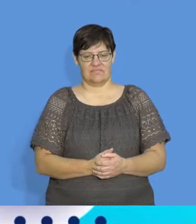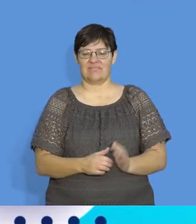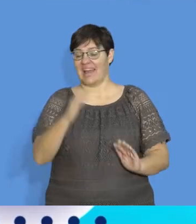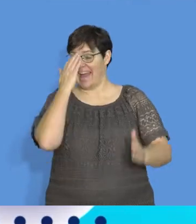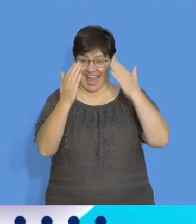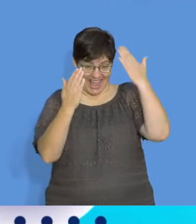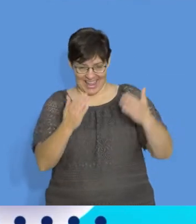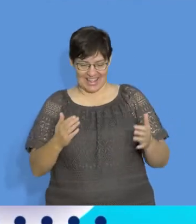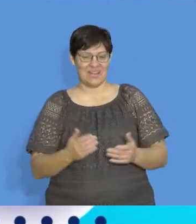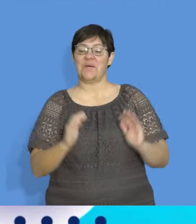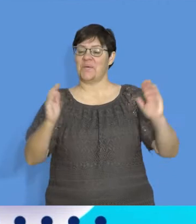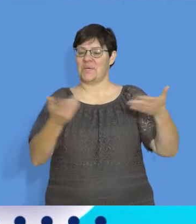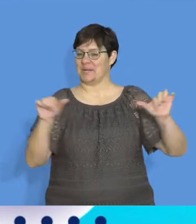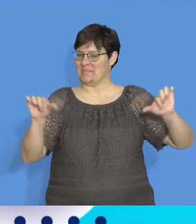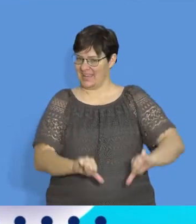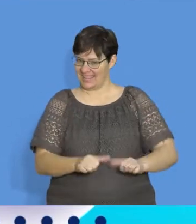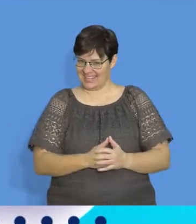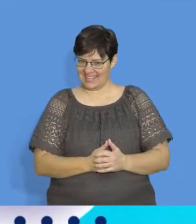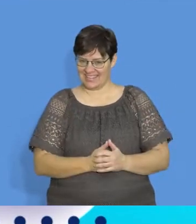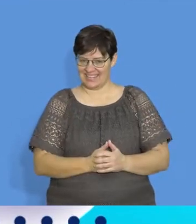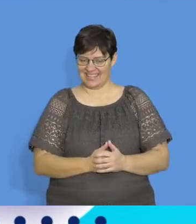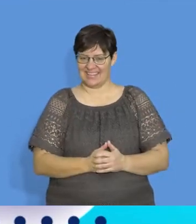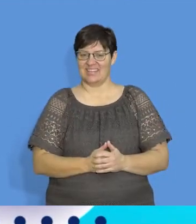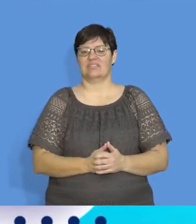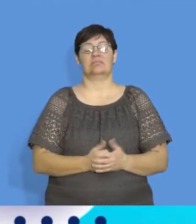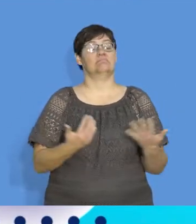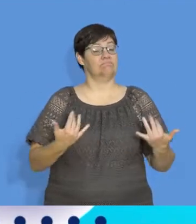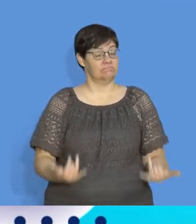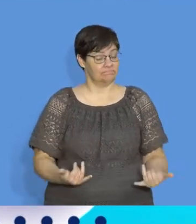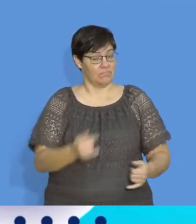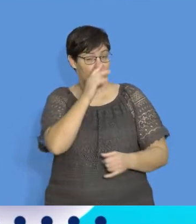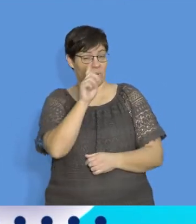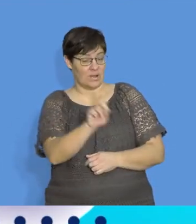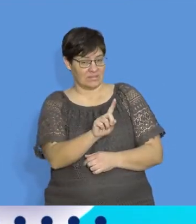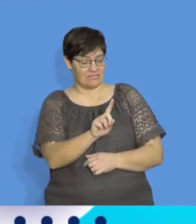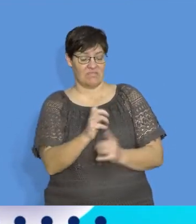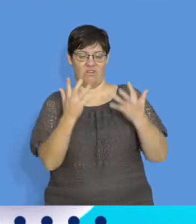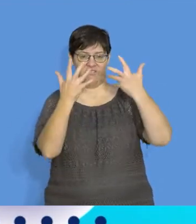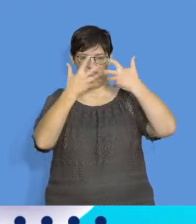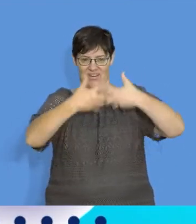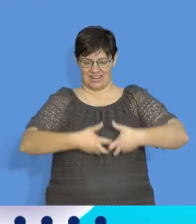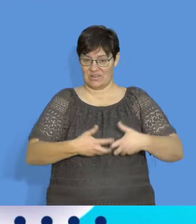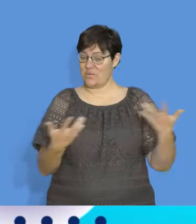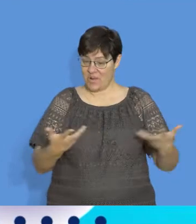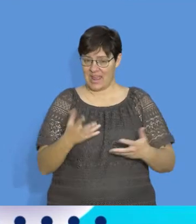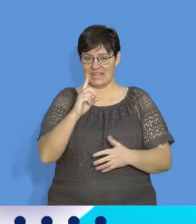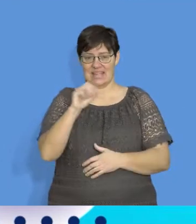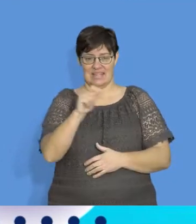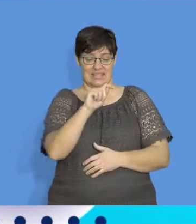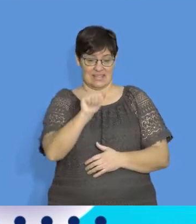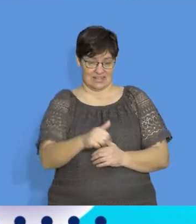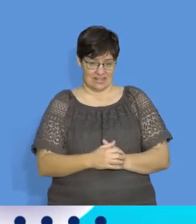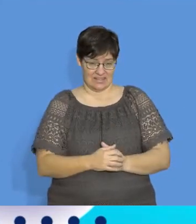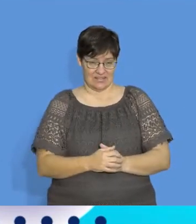Hello out there, welcome back once again. We are looking at correlation and data, okay?